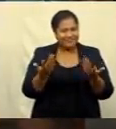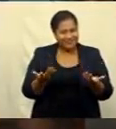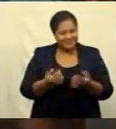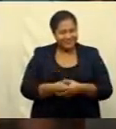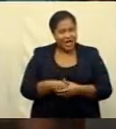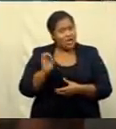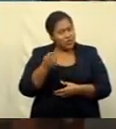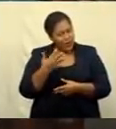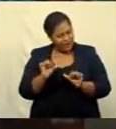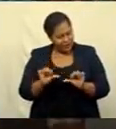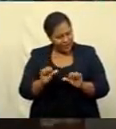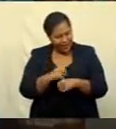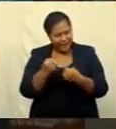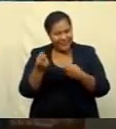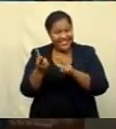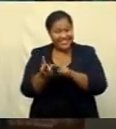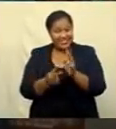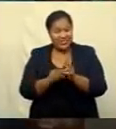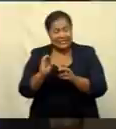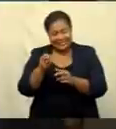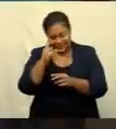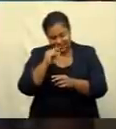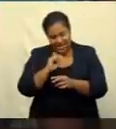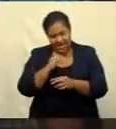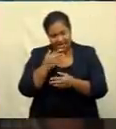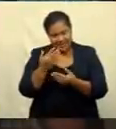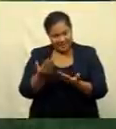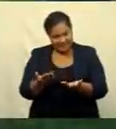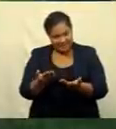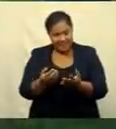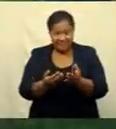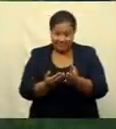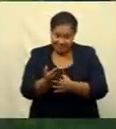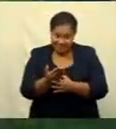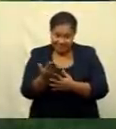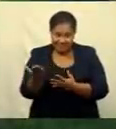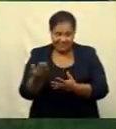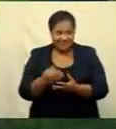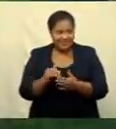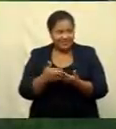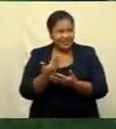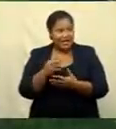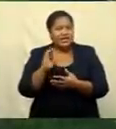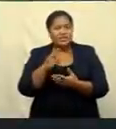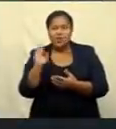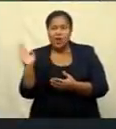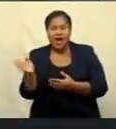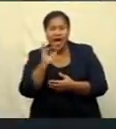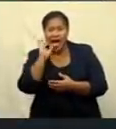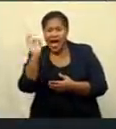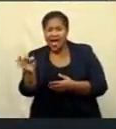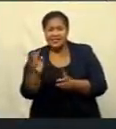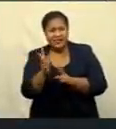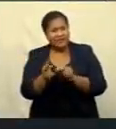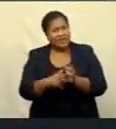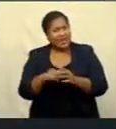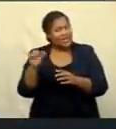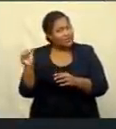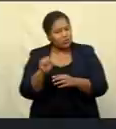to protect our village so that we can go through the... He adds villagers are taking turns to man the